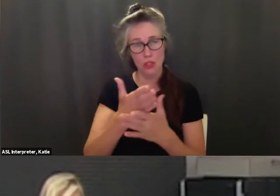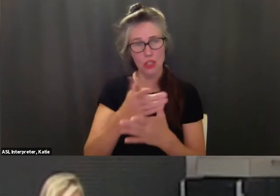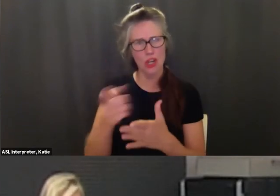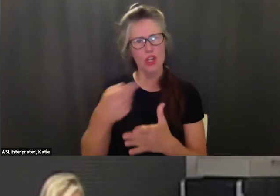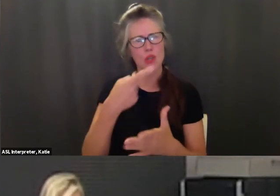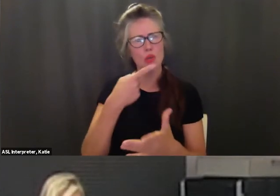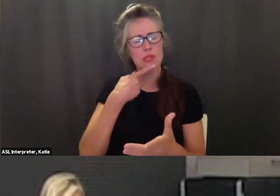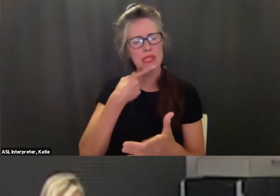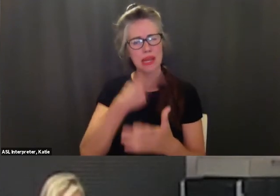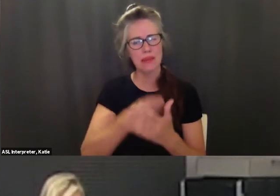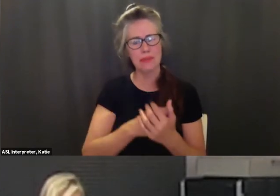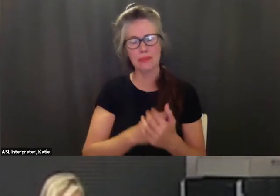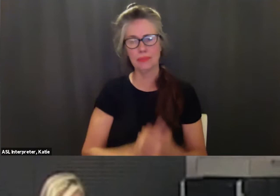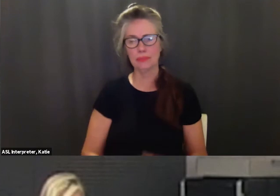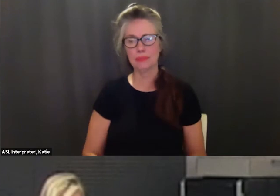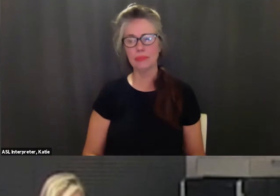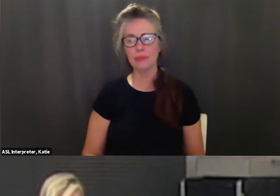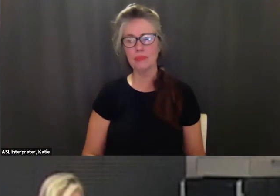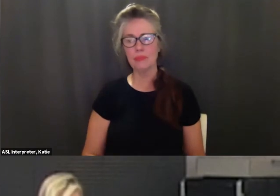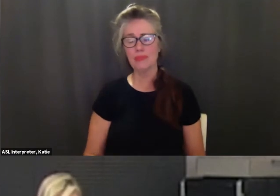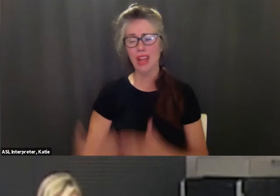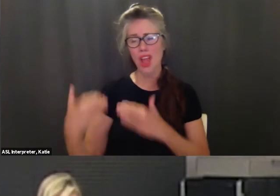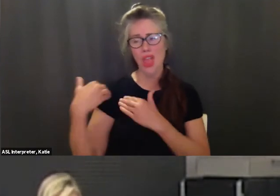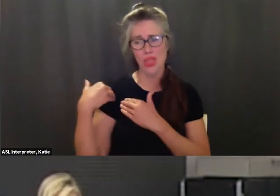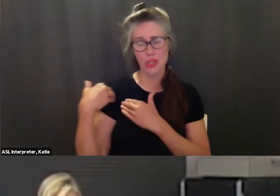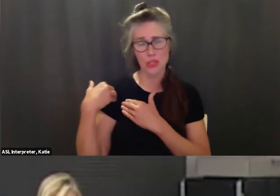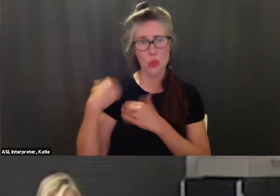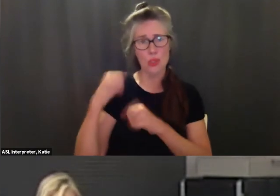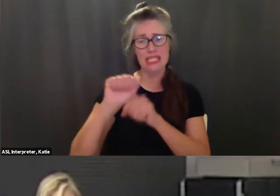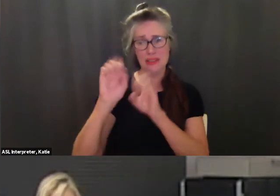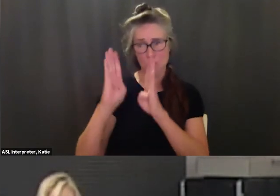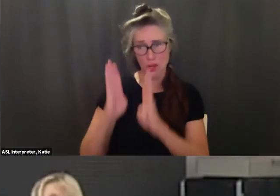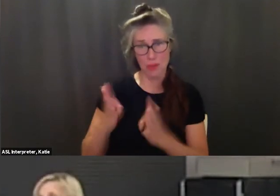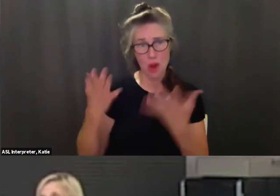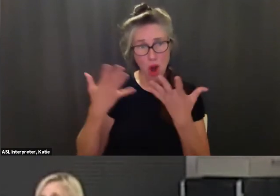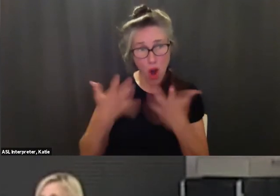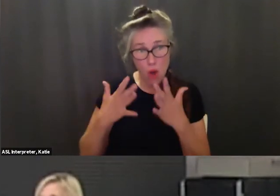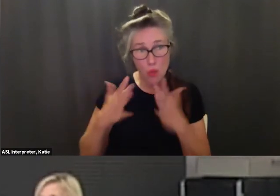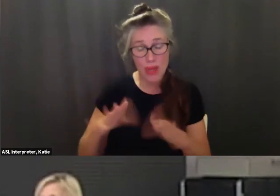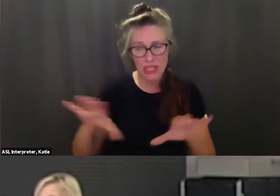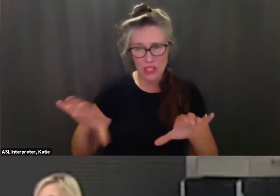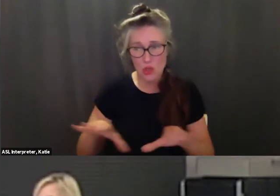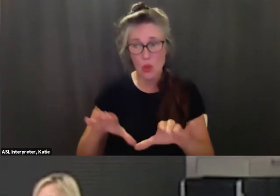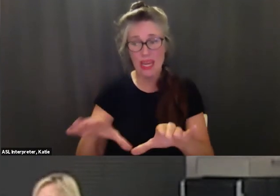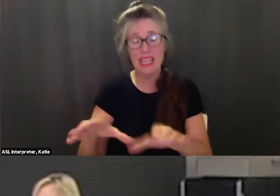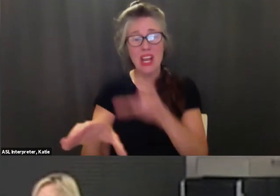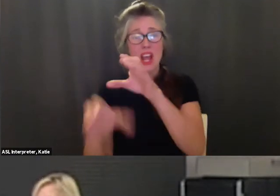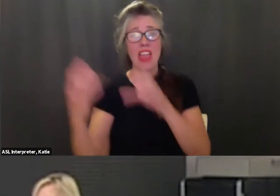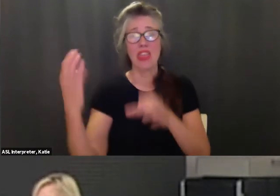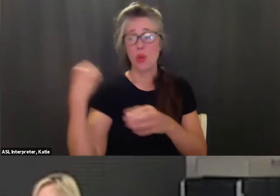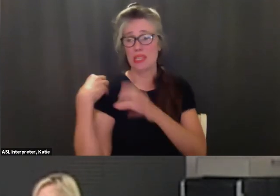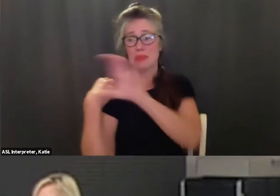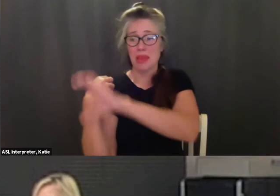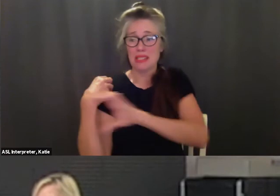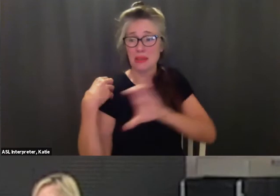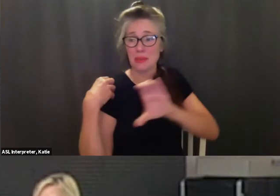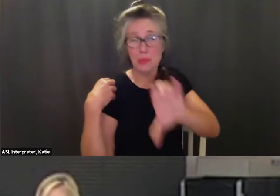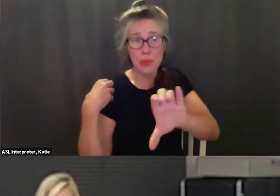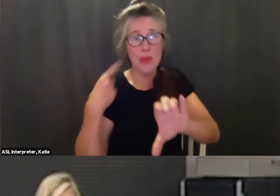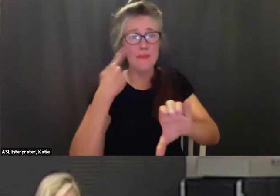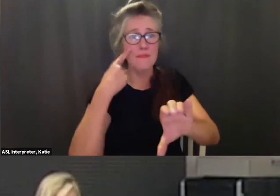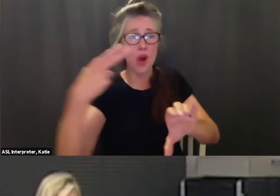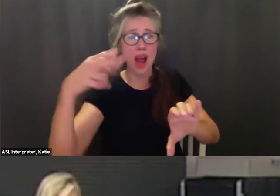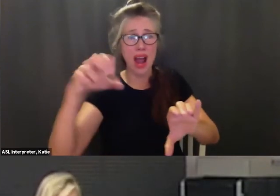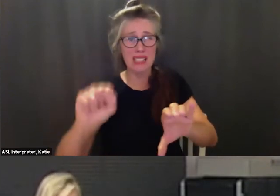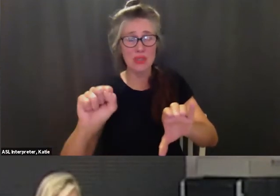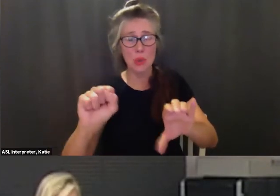shift in the duties of the employees who are already doing this job at the high schools. And I'd